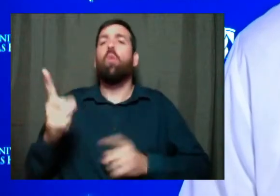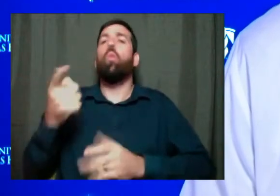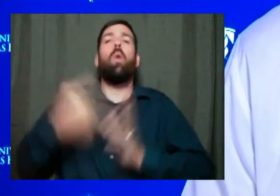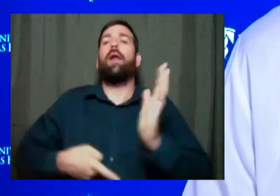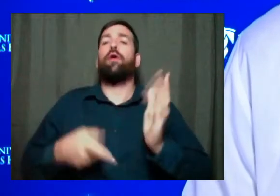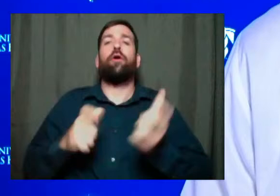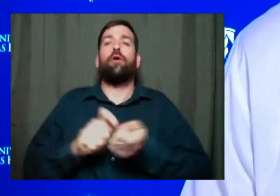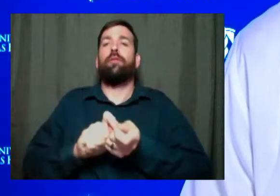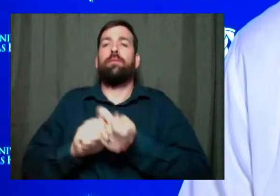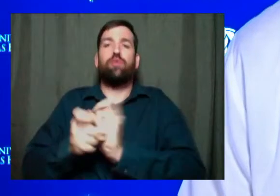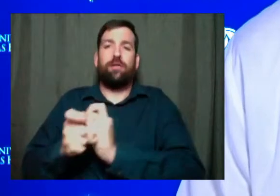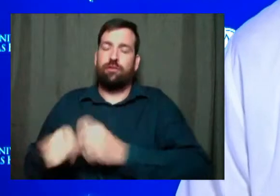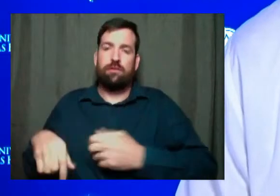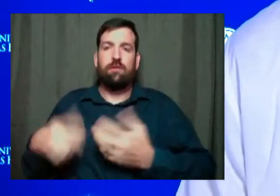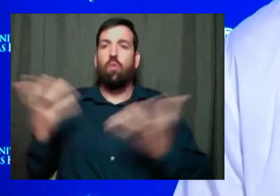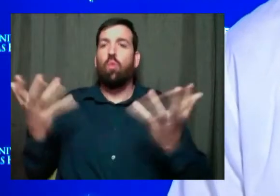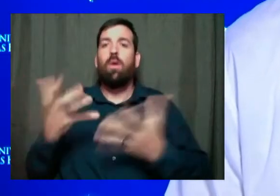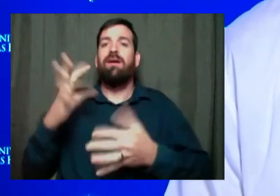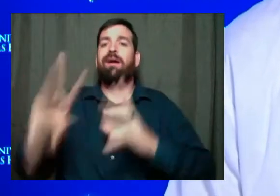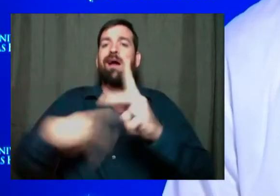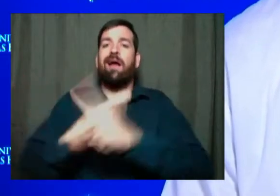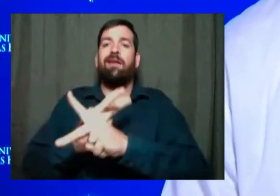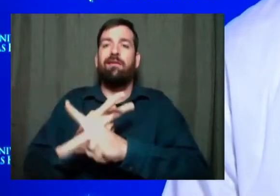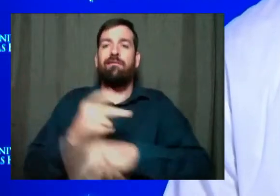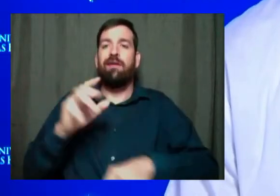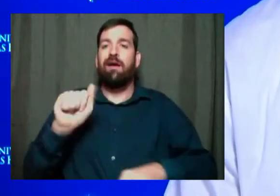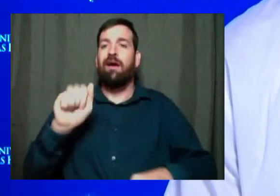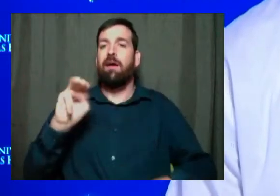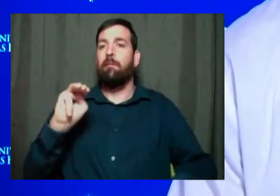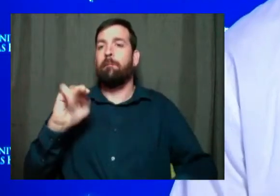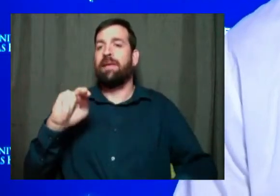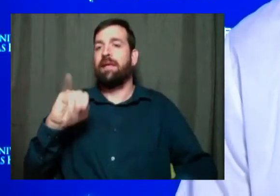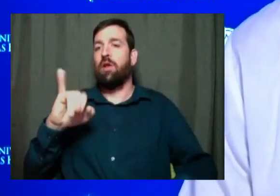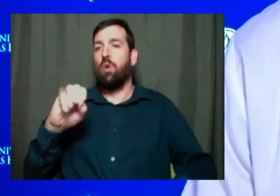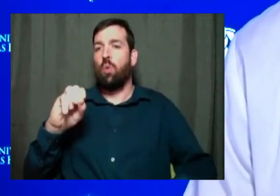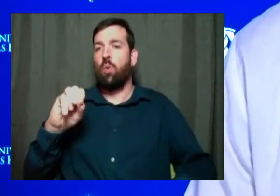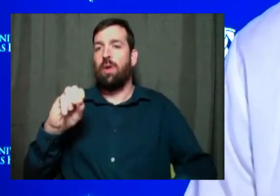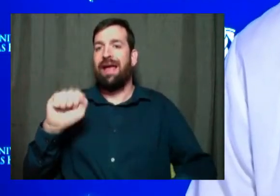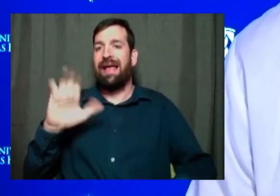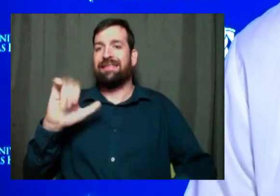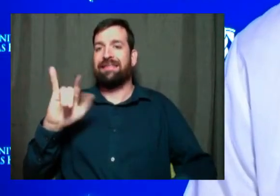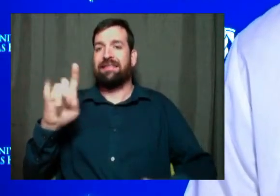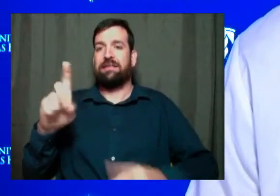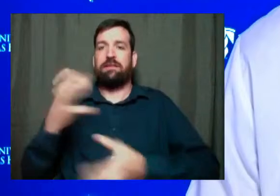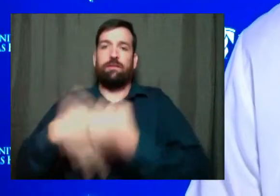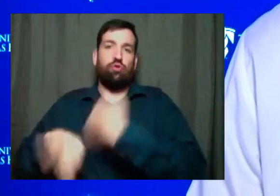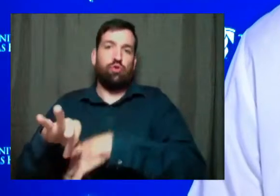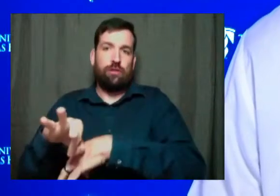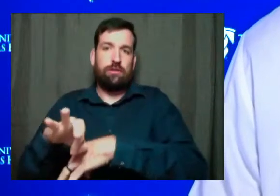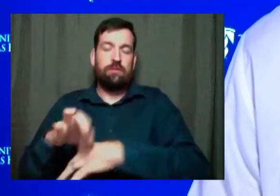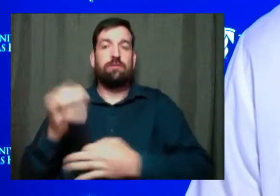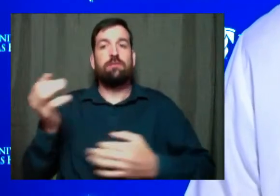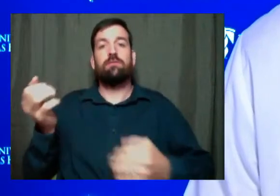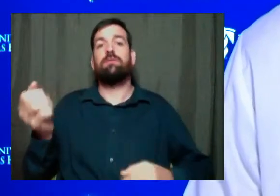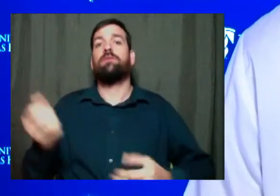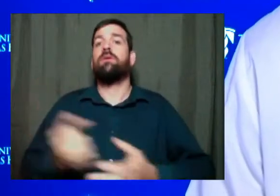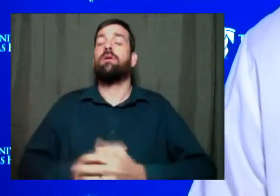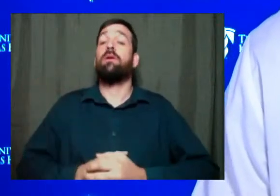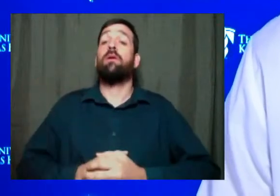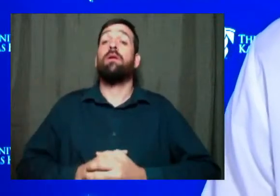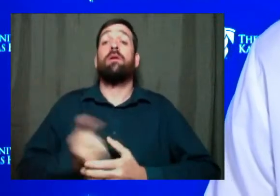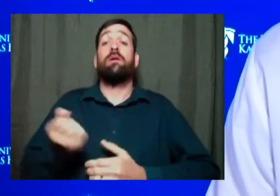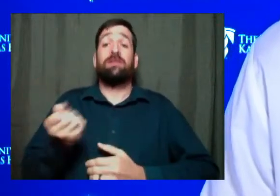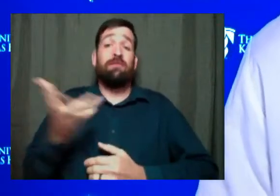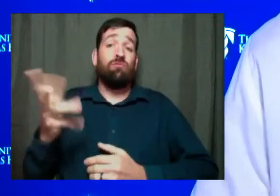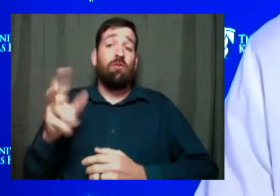acid substitutions do they lead to that may have that spike difference? So there are several that are found on other variants as well. So